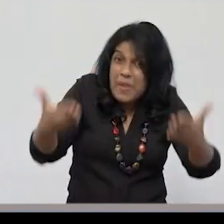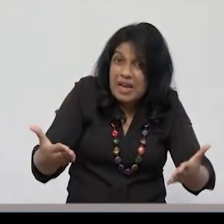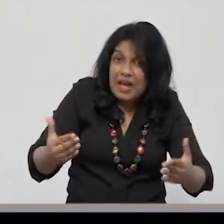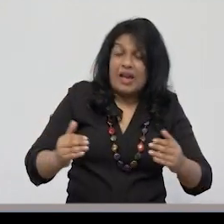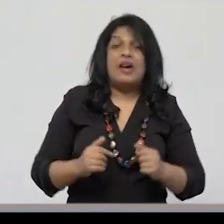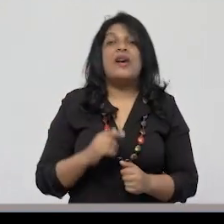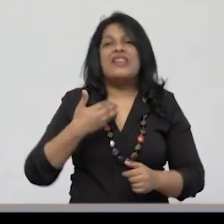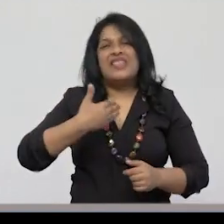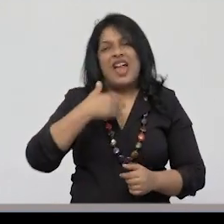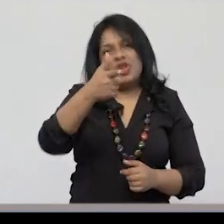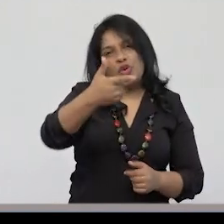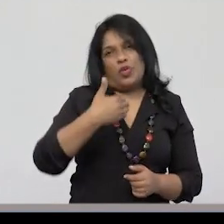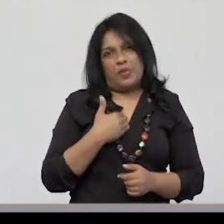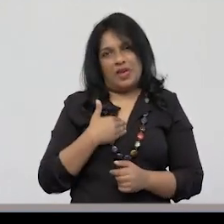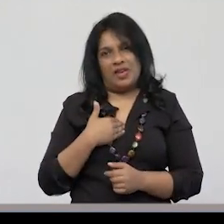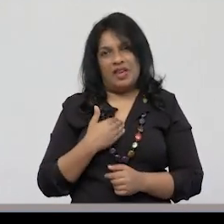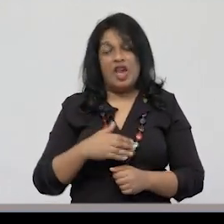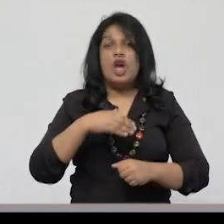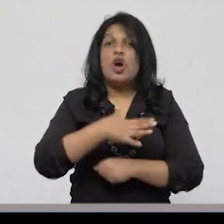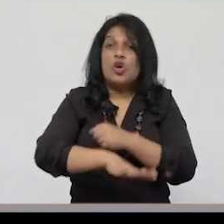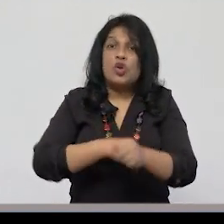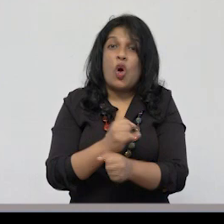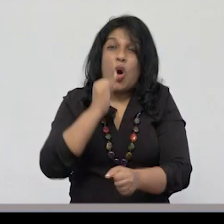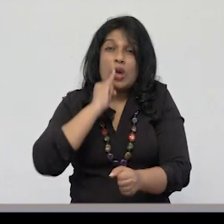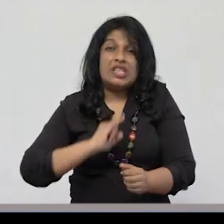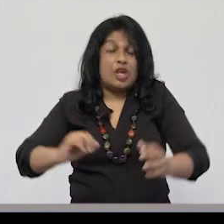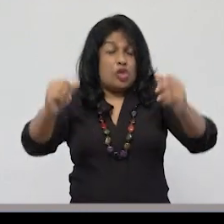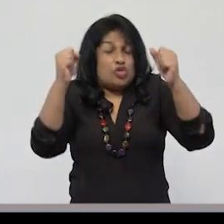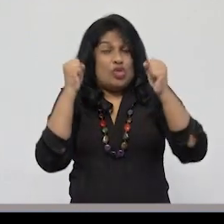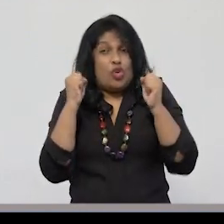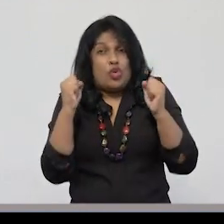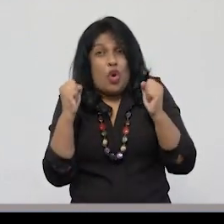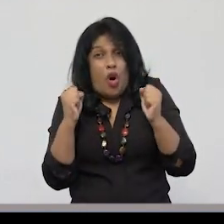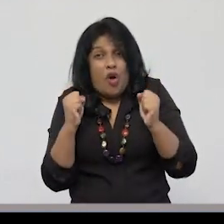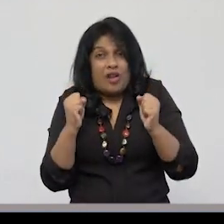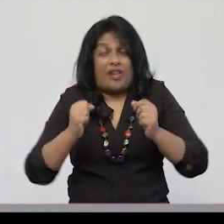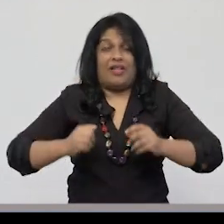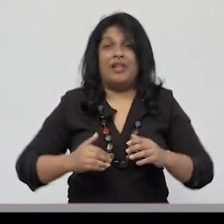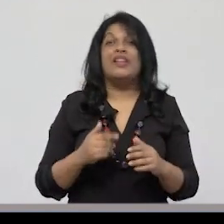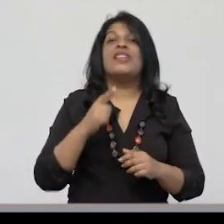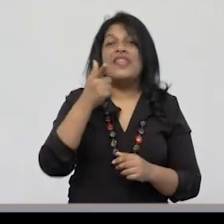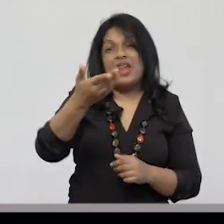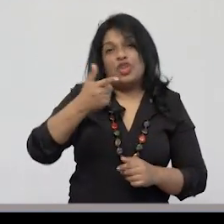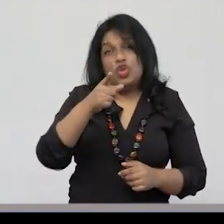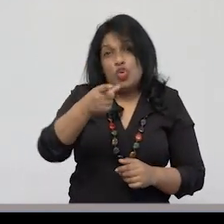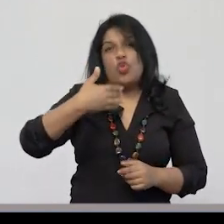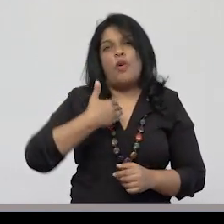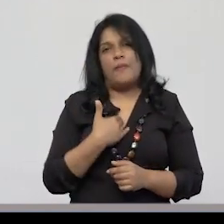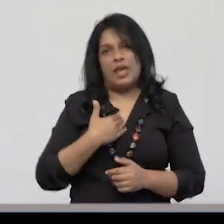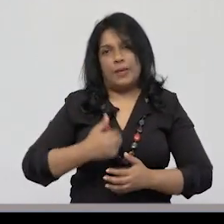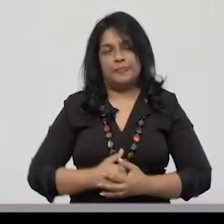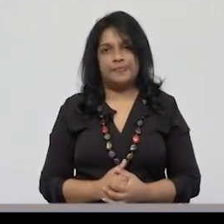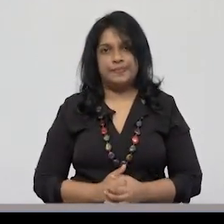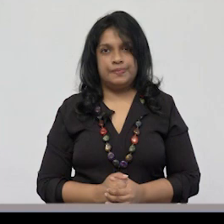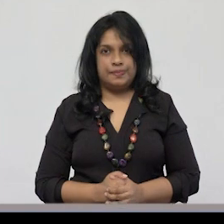But God's shoulders are strong. God's back can take your load. He will see you through. He'll lighten